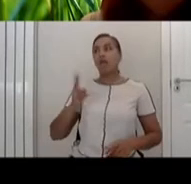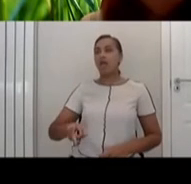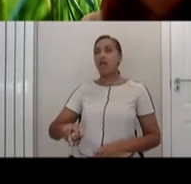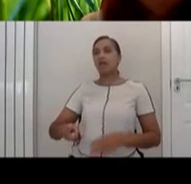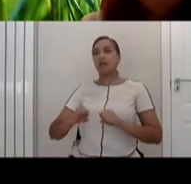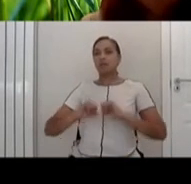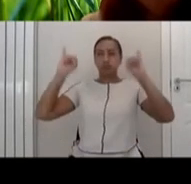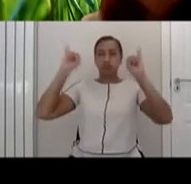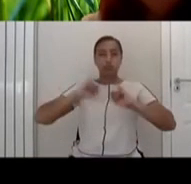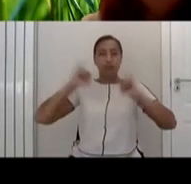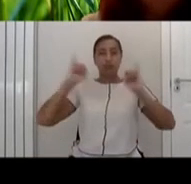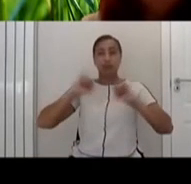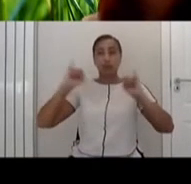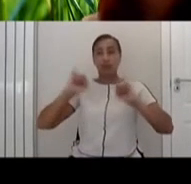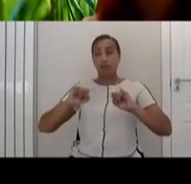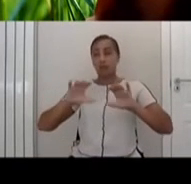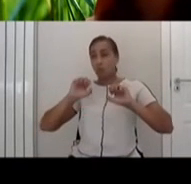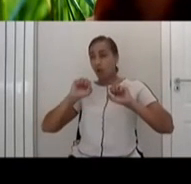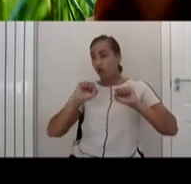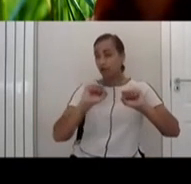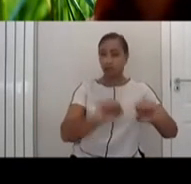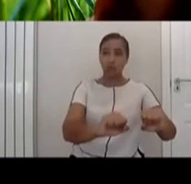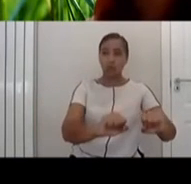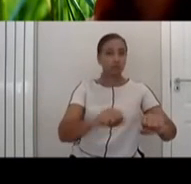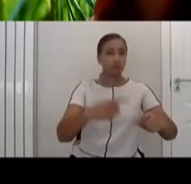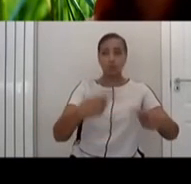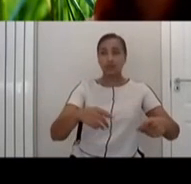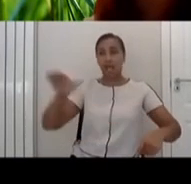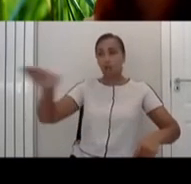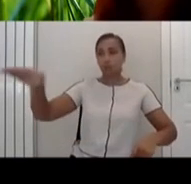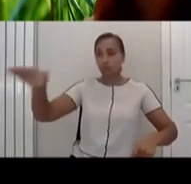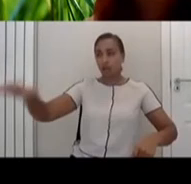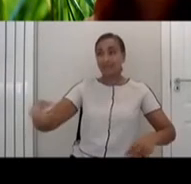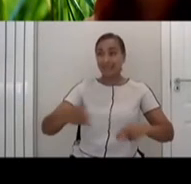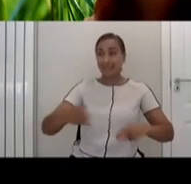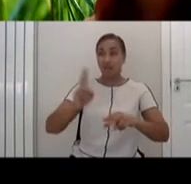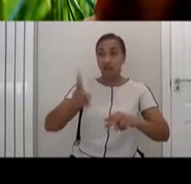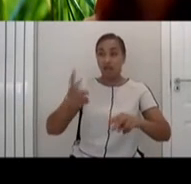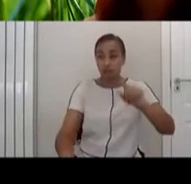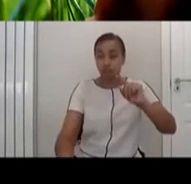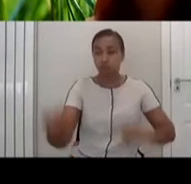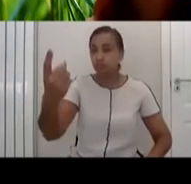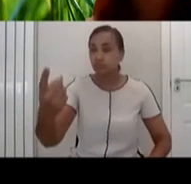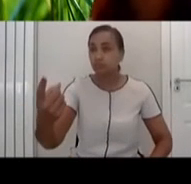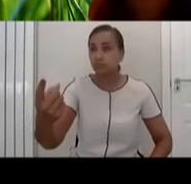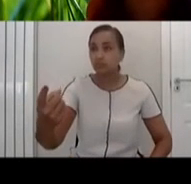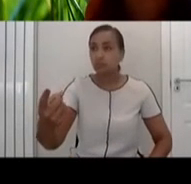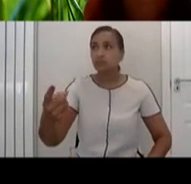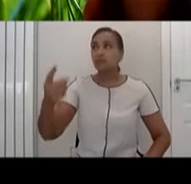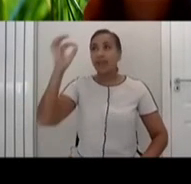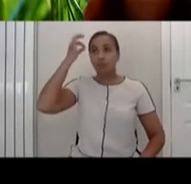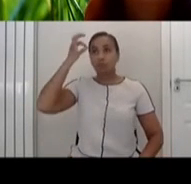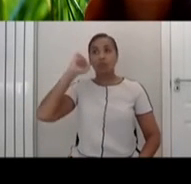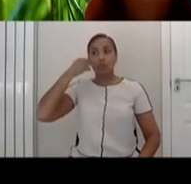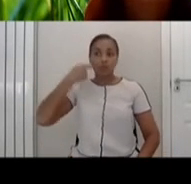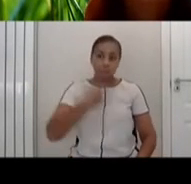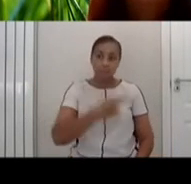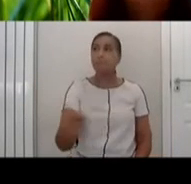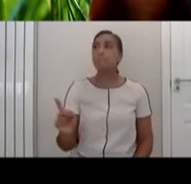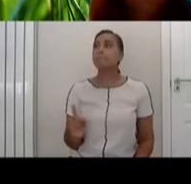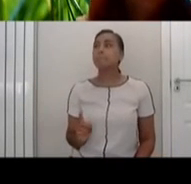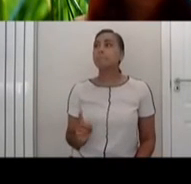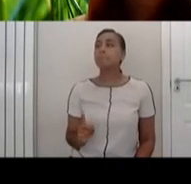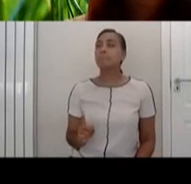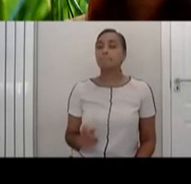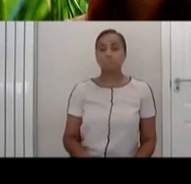are you going to use to make that and this decision? It's a really excellent question, and I think it links